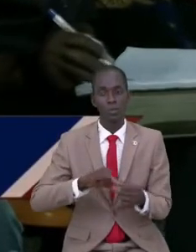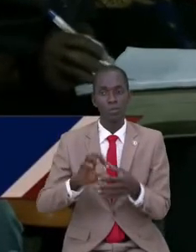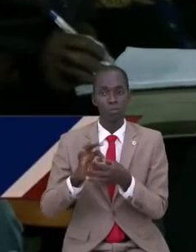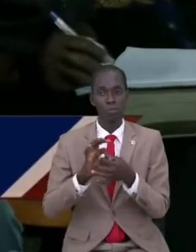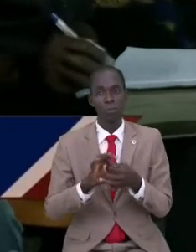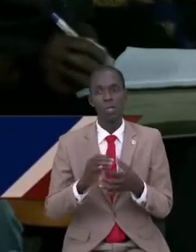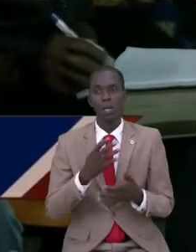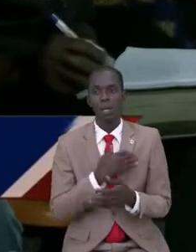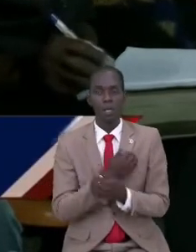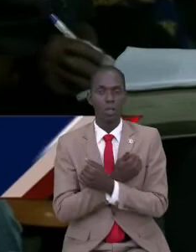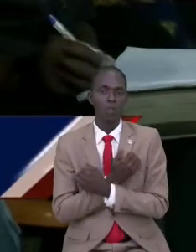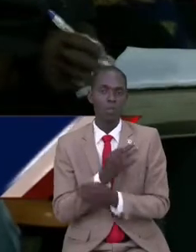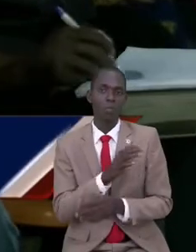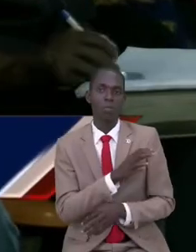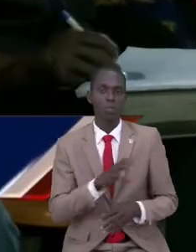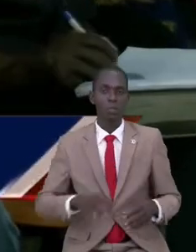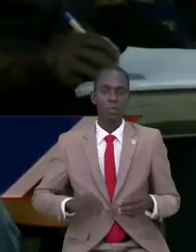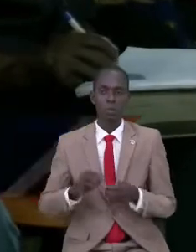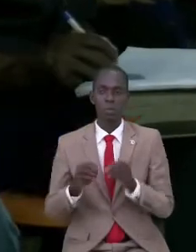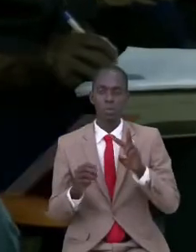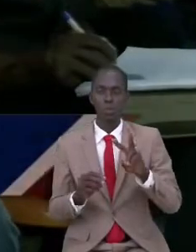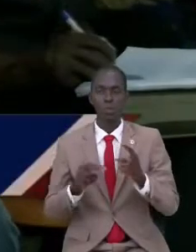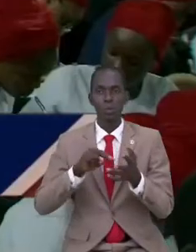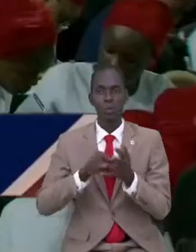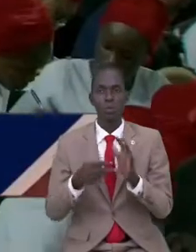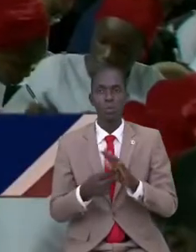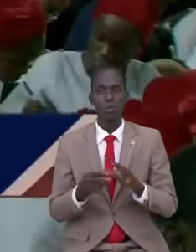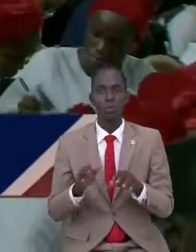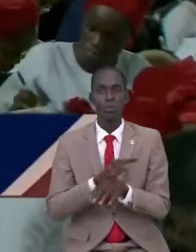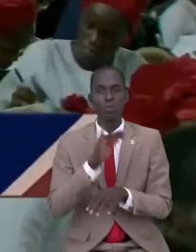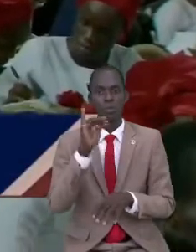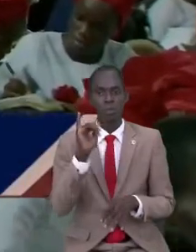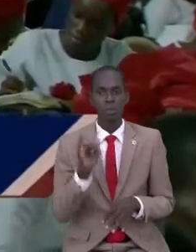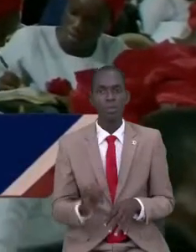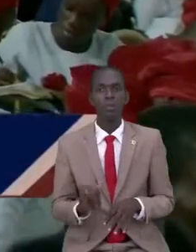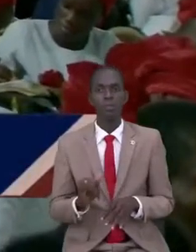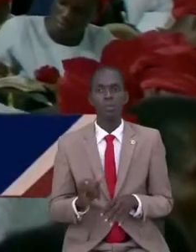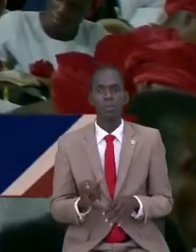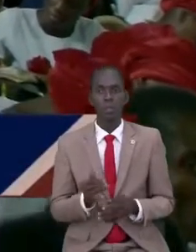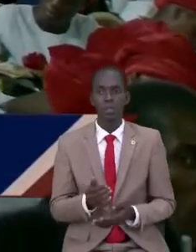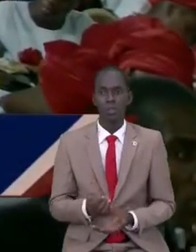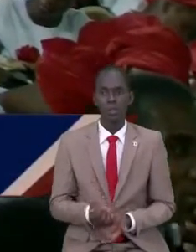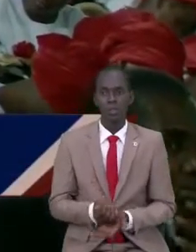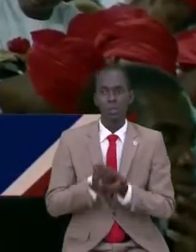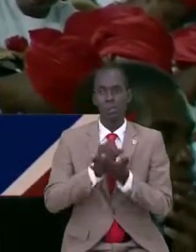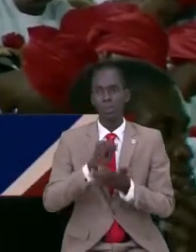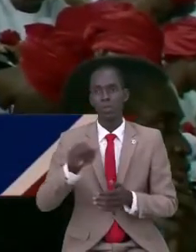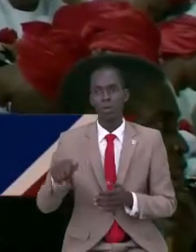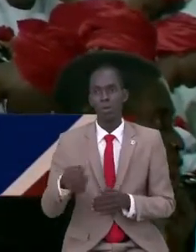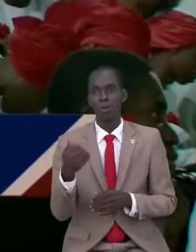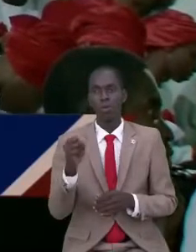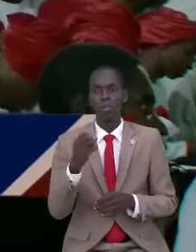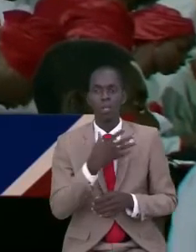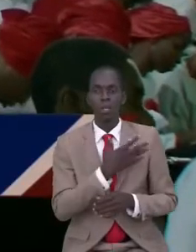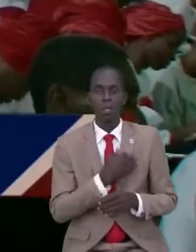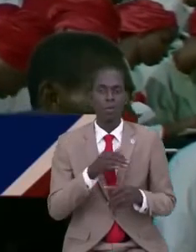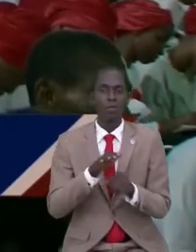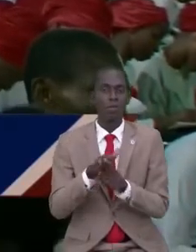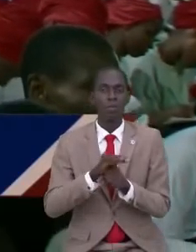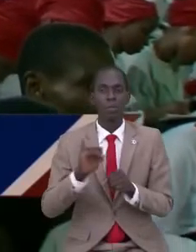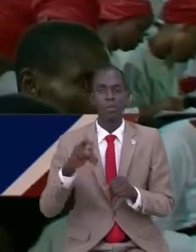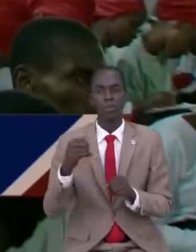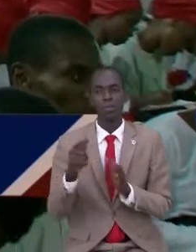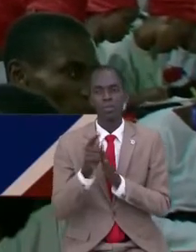two, purposefully relieving others and fulfilling the law